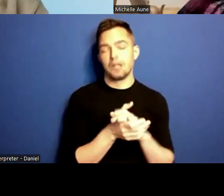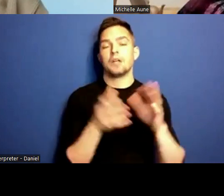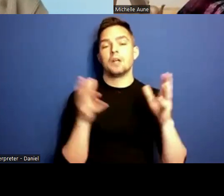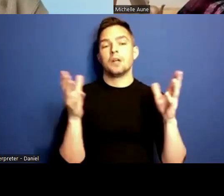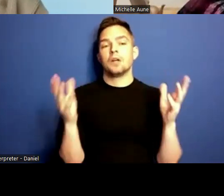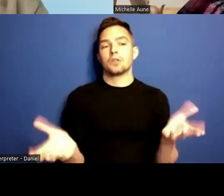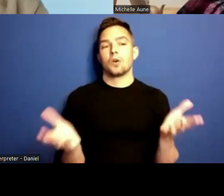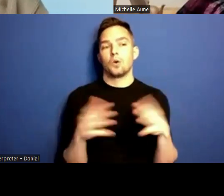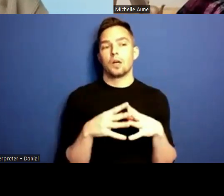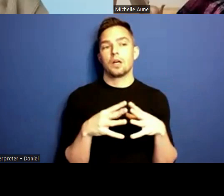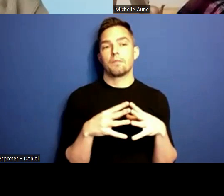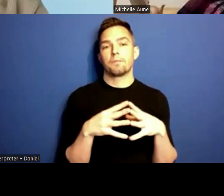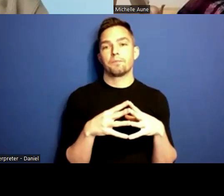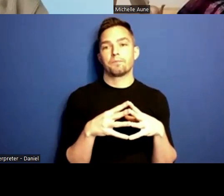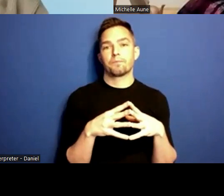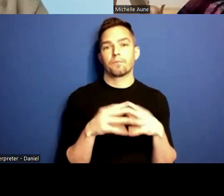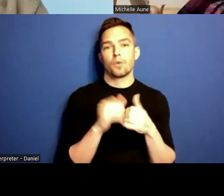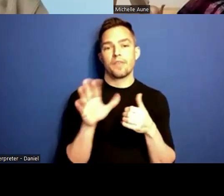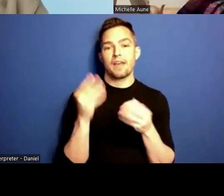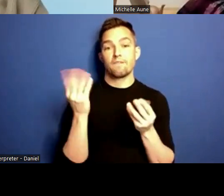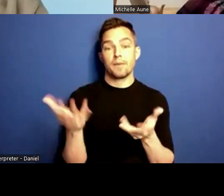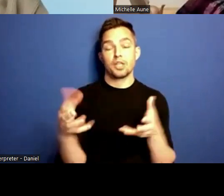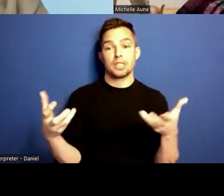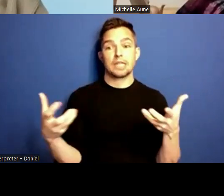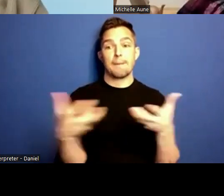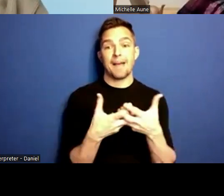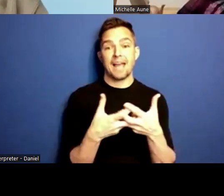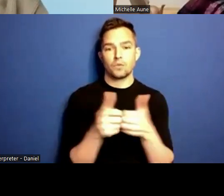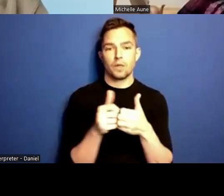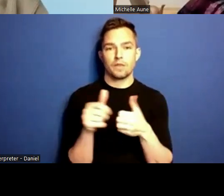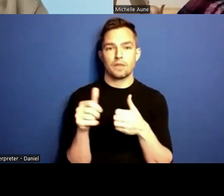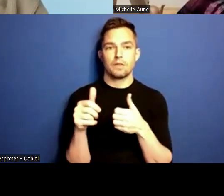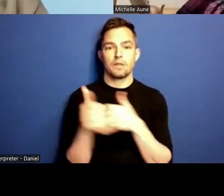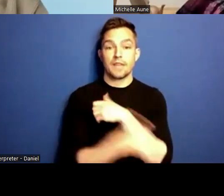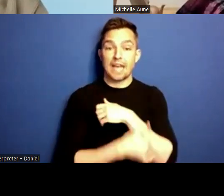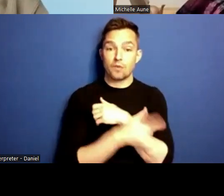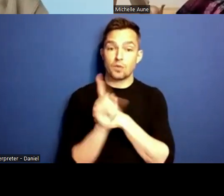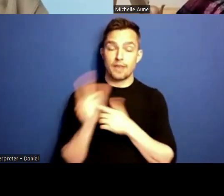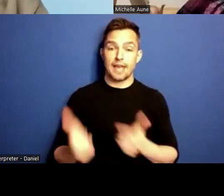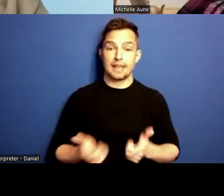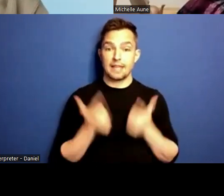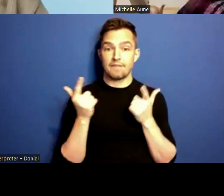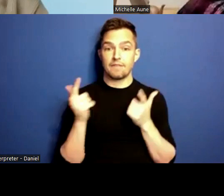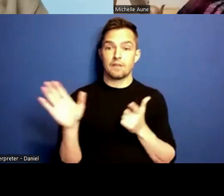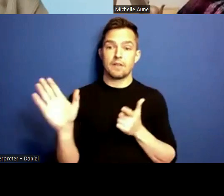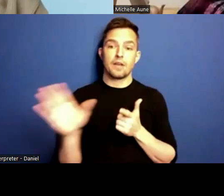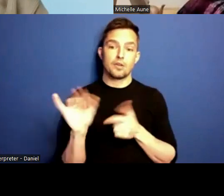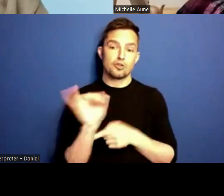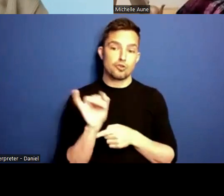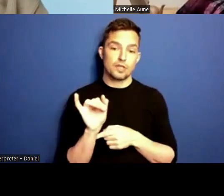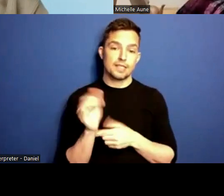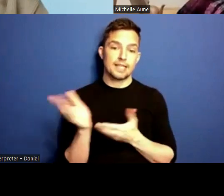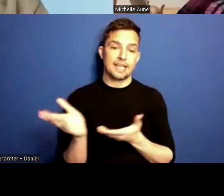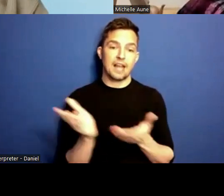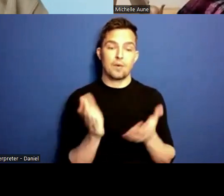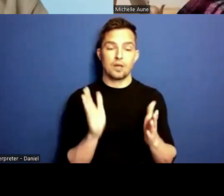so having that information combined with their county of residence and their insurance carrier has helped